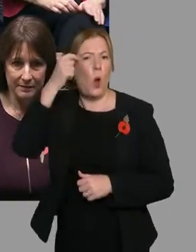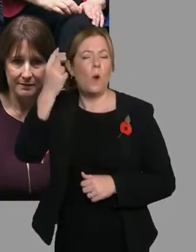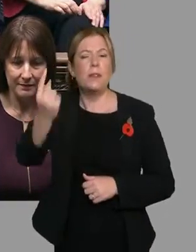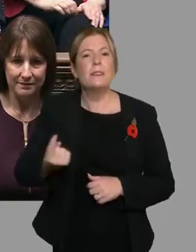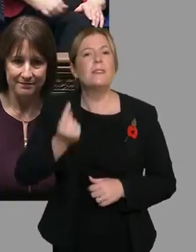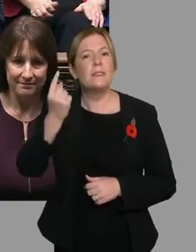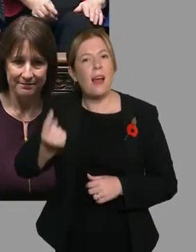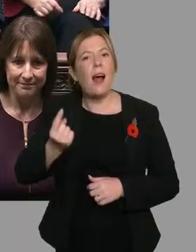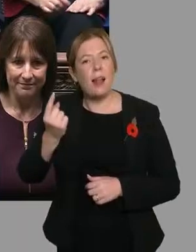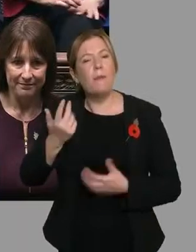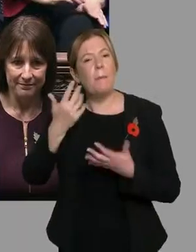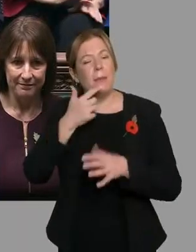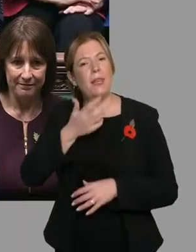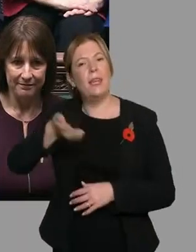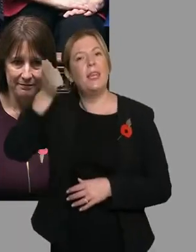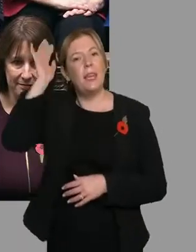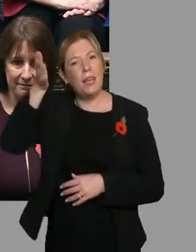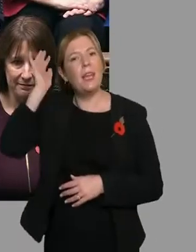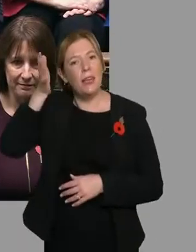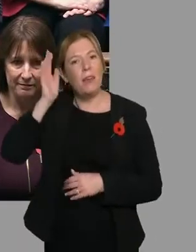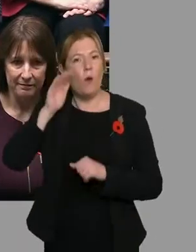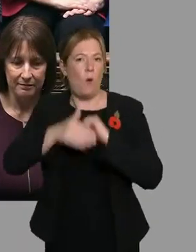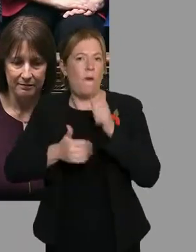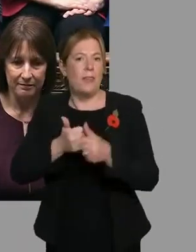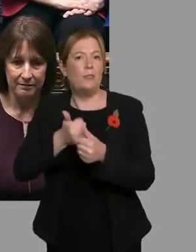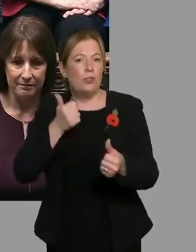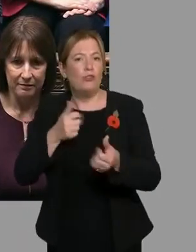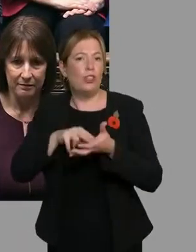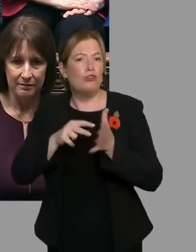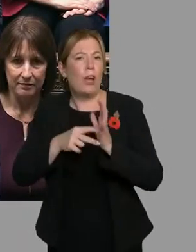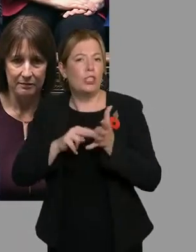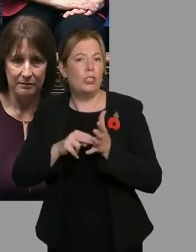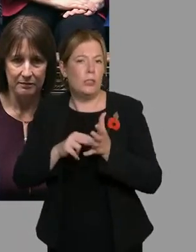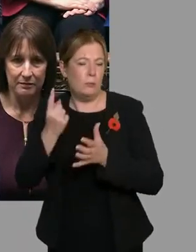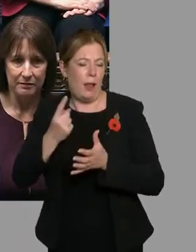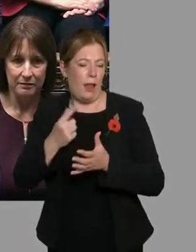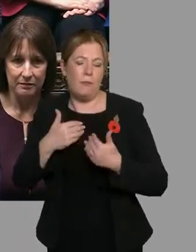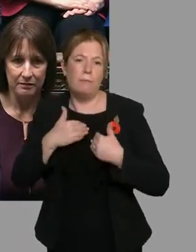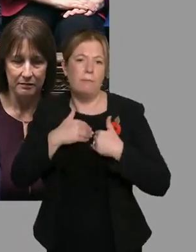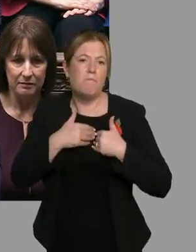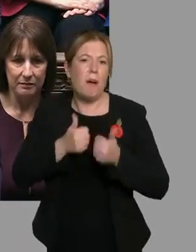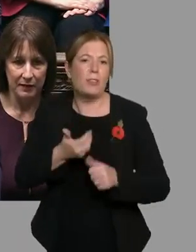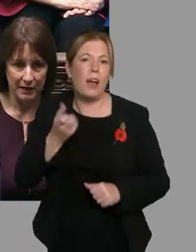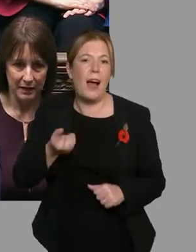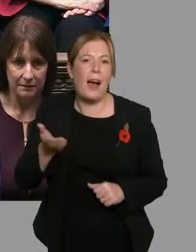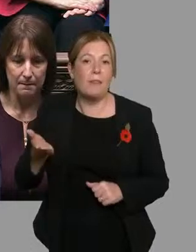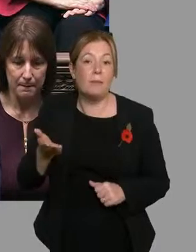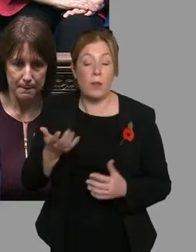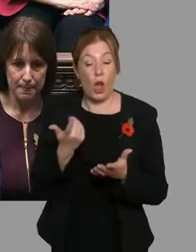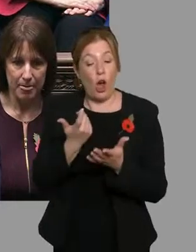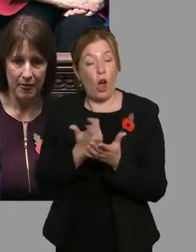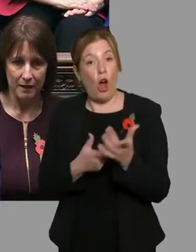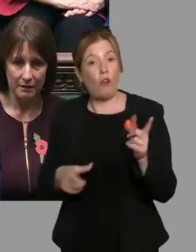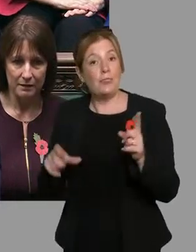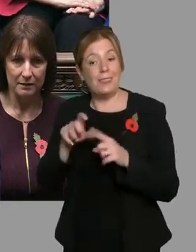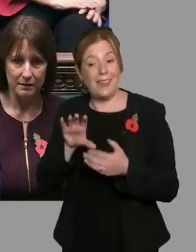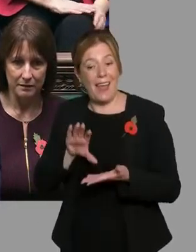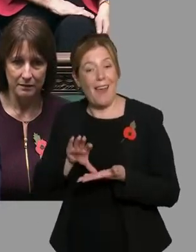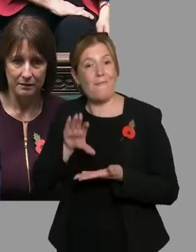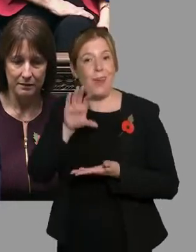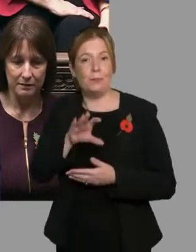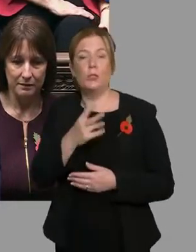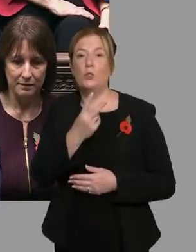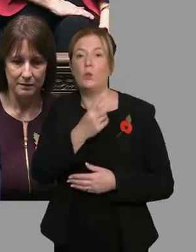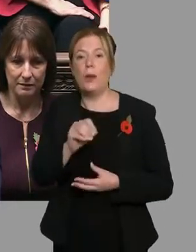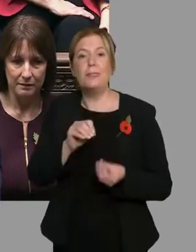many years. The budget sees record numbers of R&D investment, with over 20 billion next year, including over 2 billion to